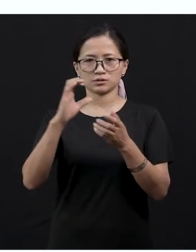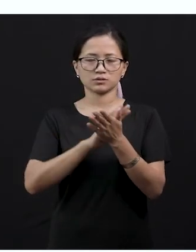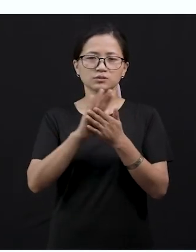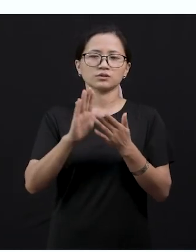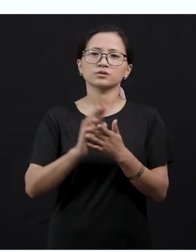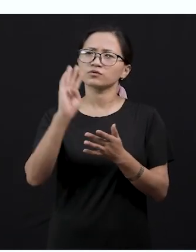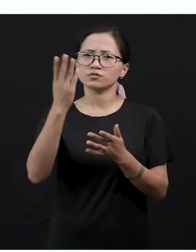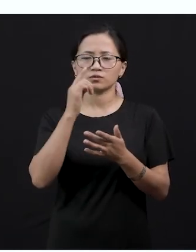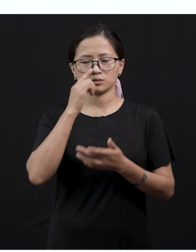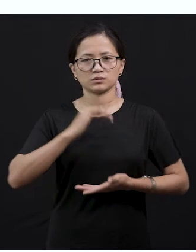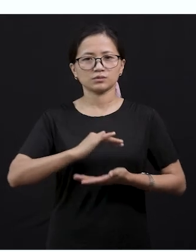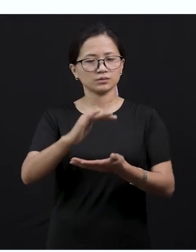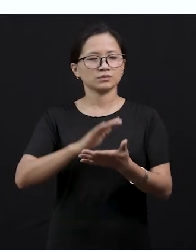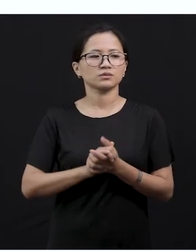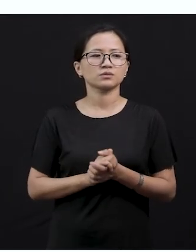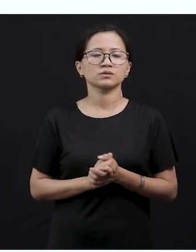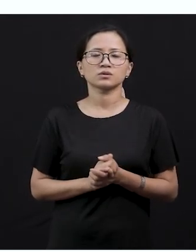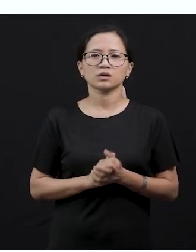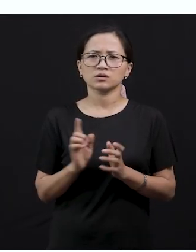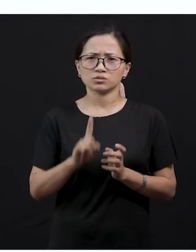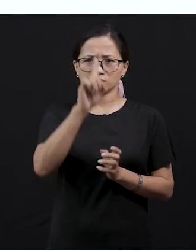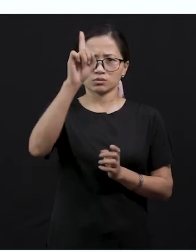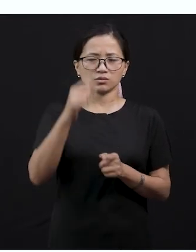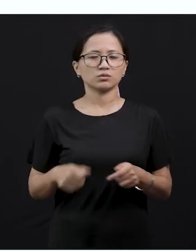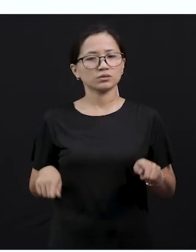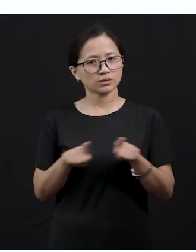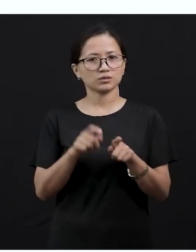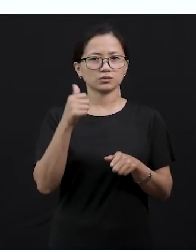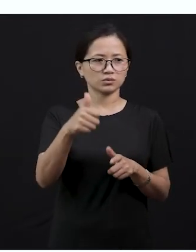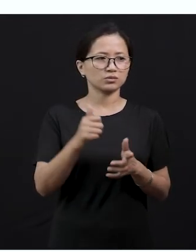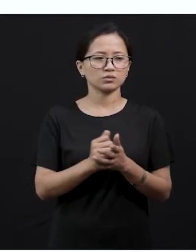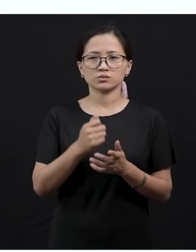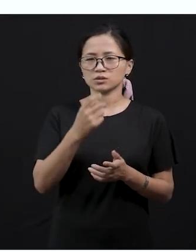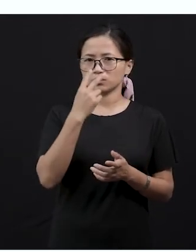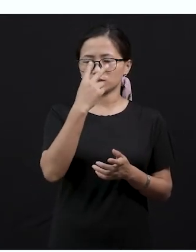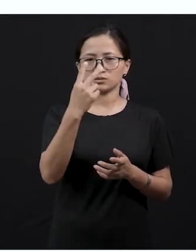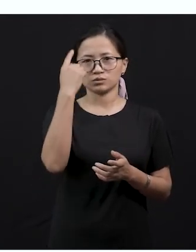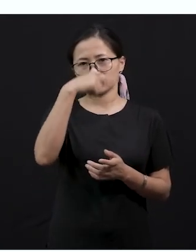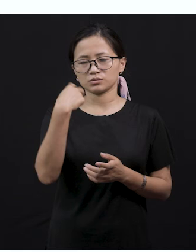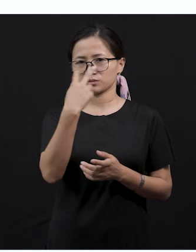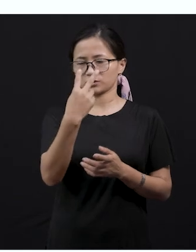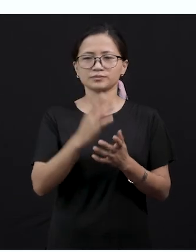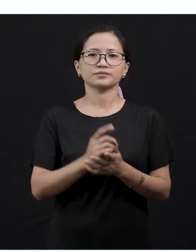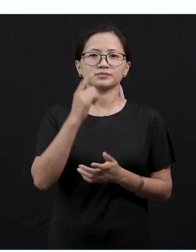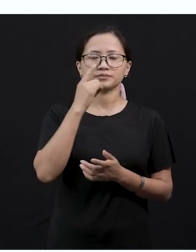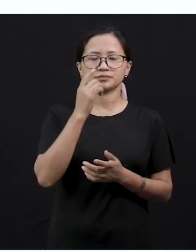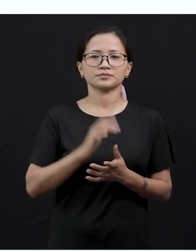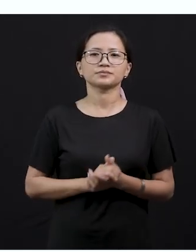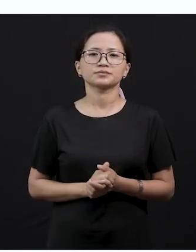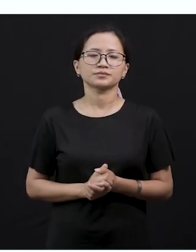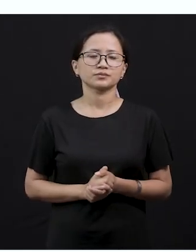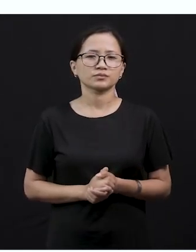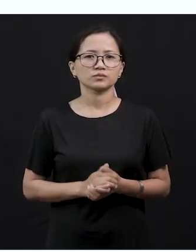daughters. And Mrs. March is a very tall and good-looking woman, okay? Her daughters love